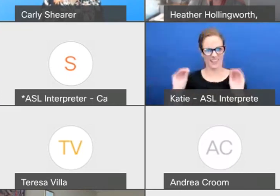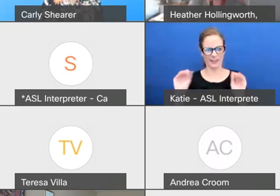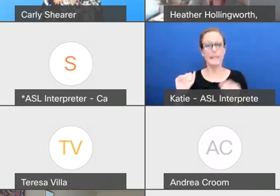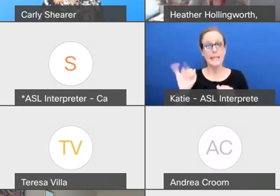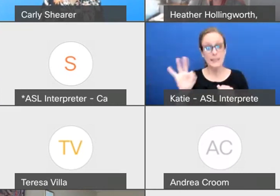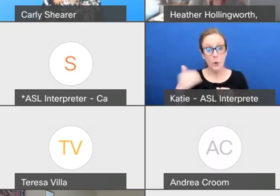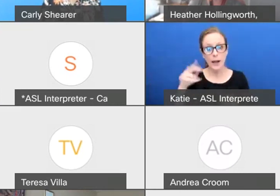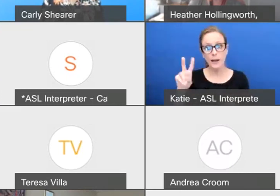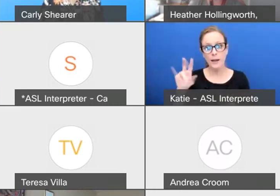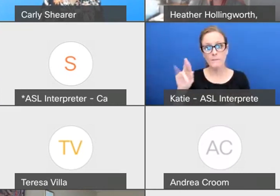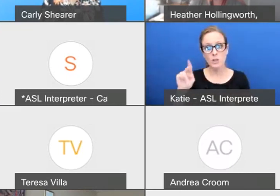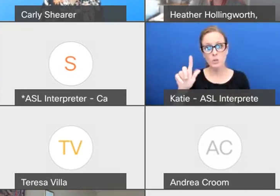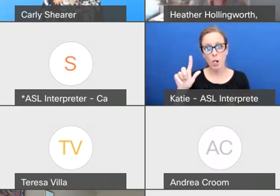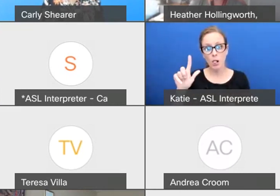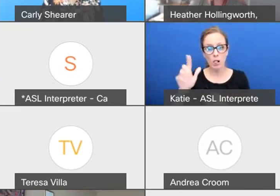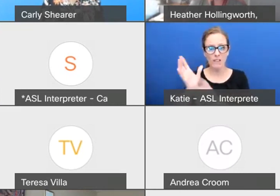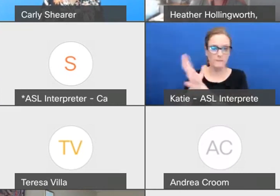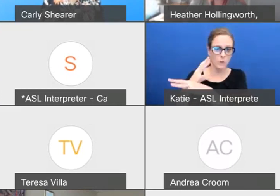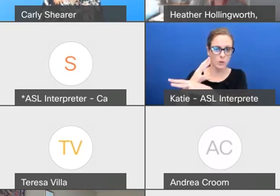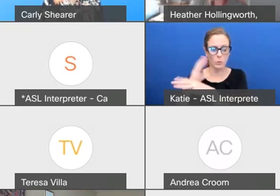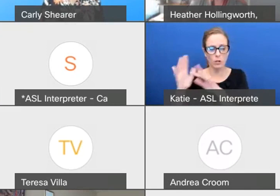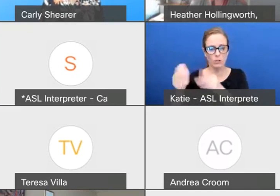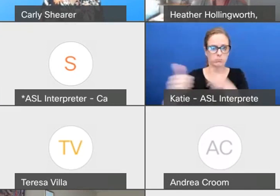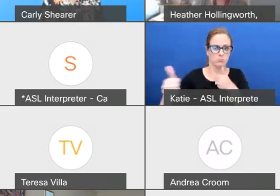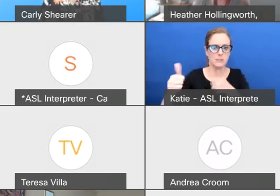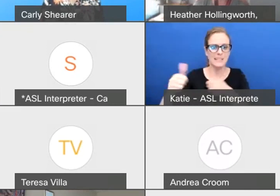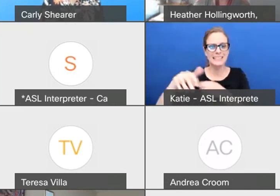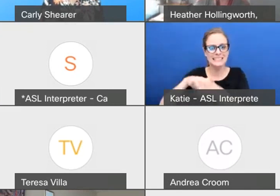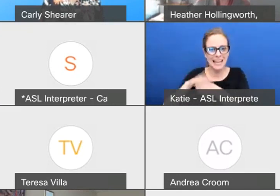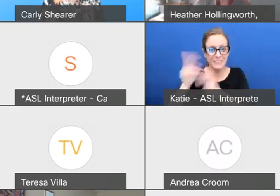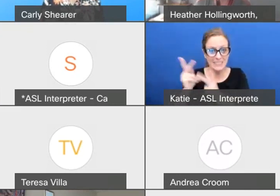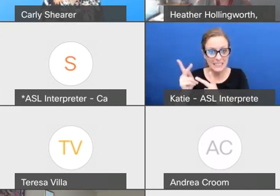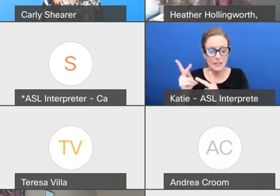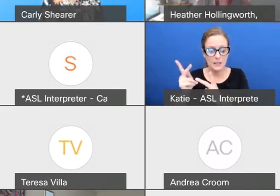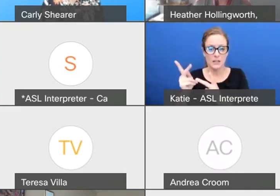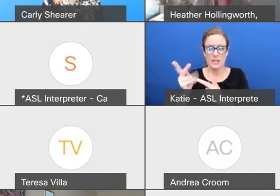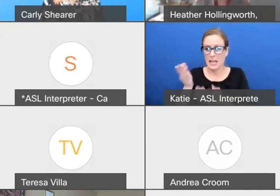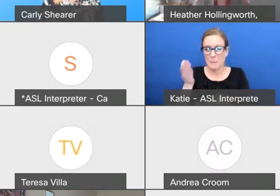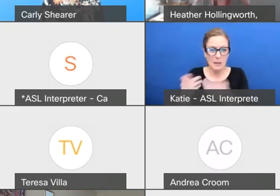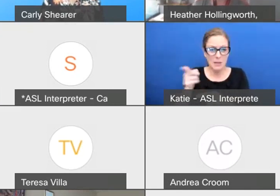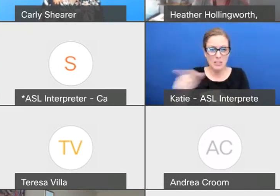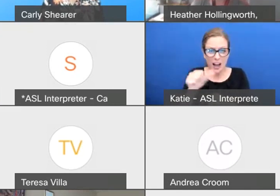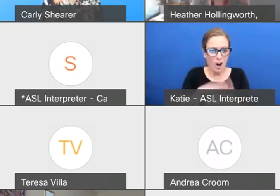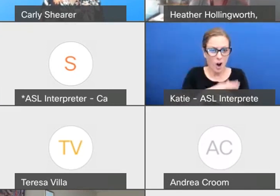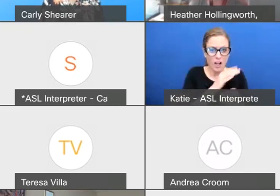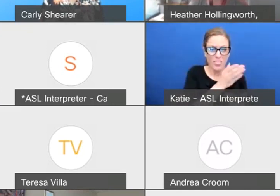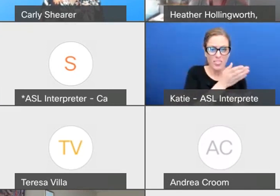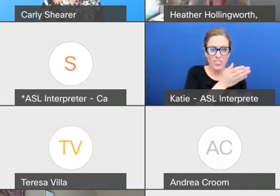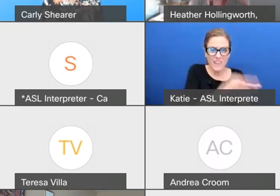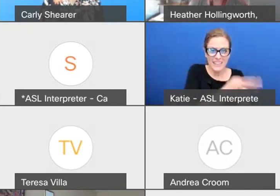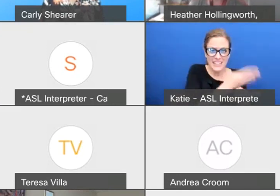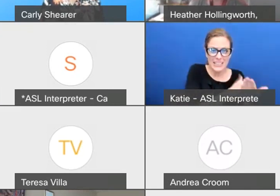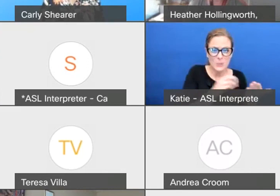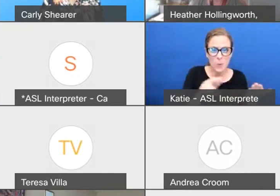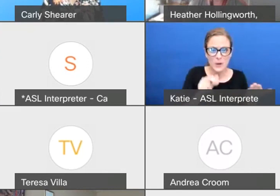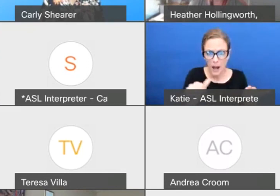you're only on the validation list, well, you may not be on the validation list at all. And so that's what we will verify. We will verify if you